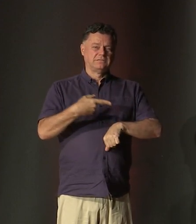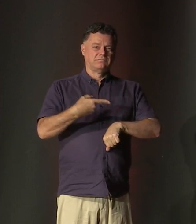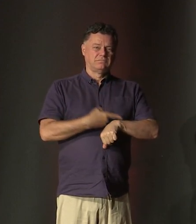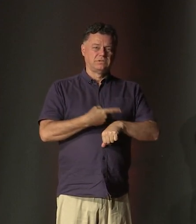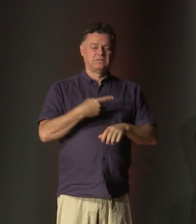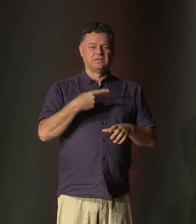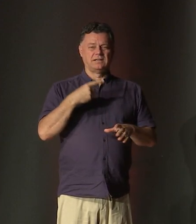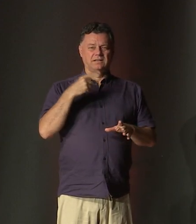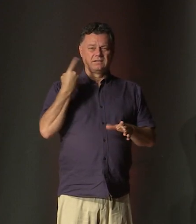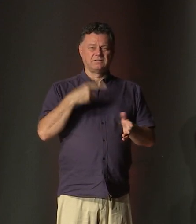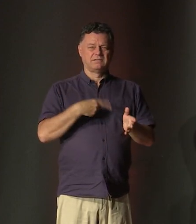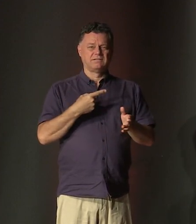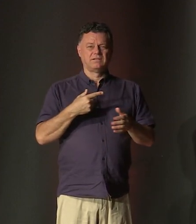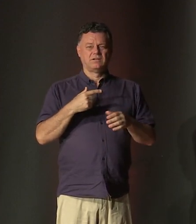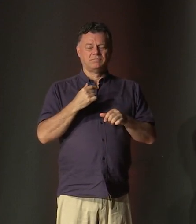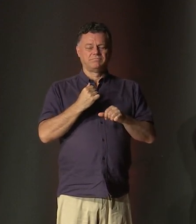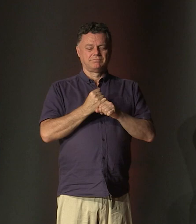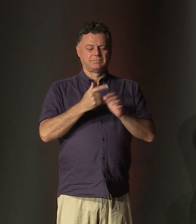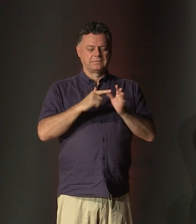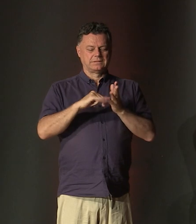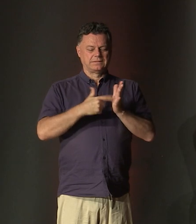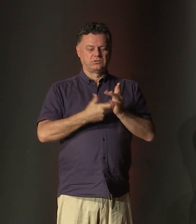swabs, nasogastric tubes.